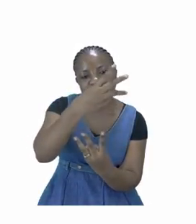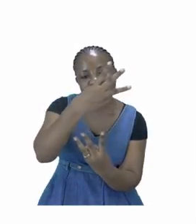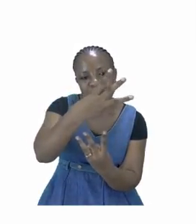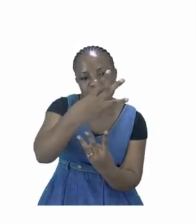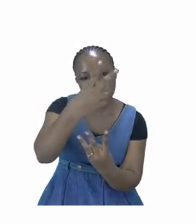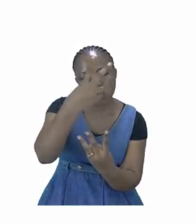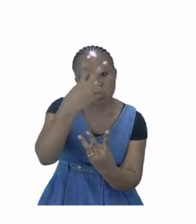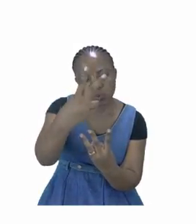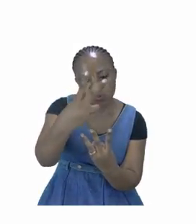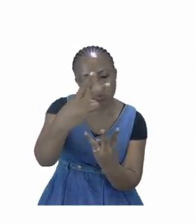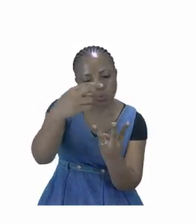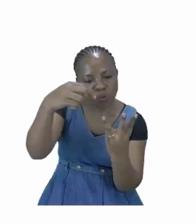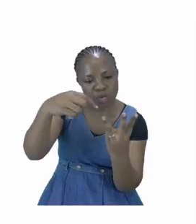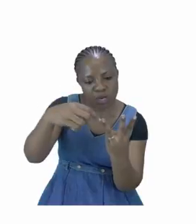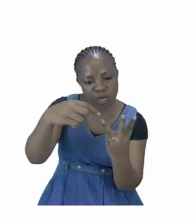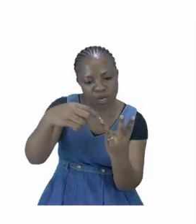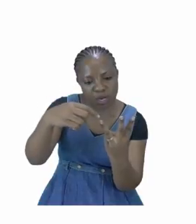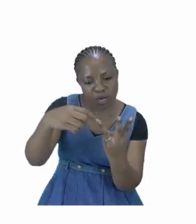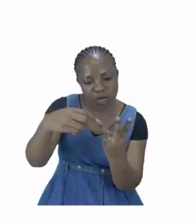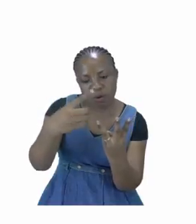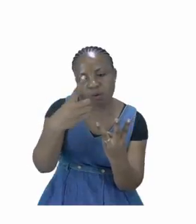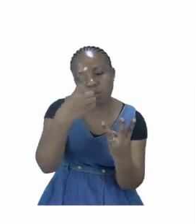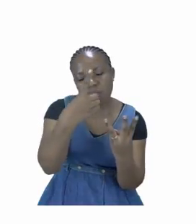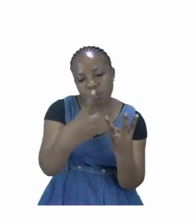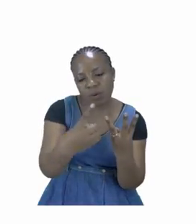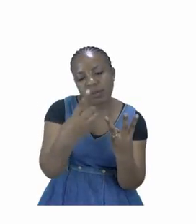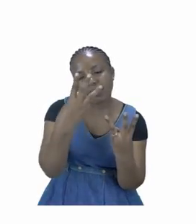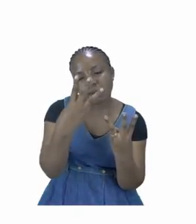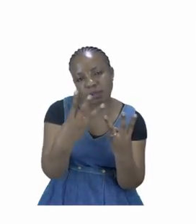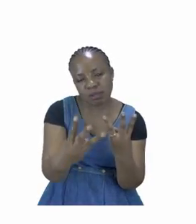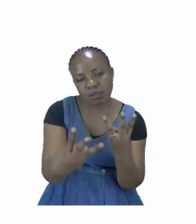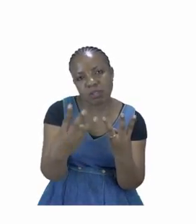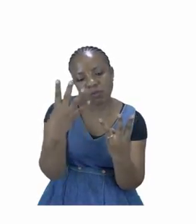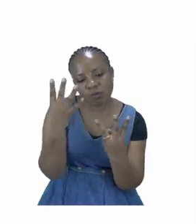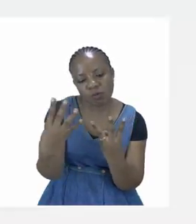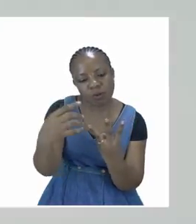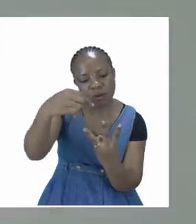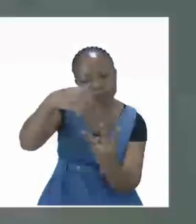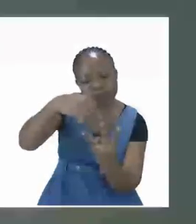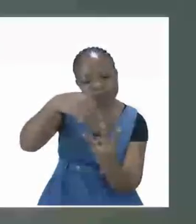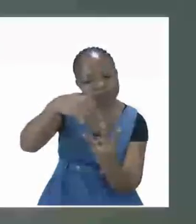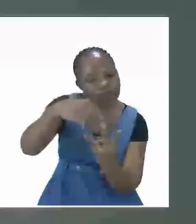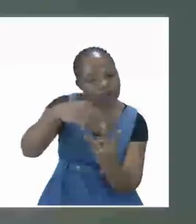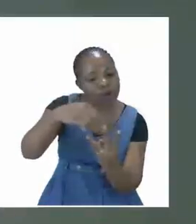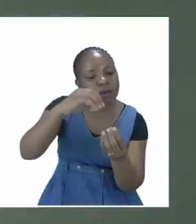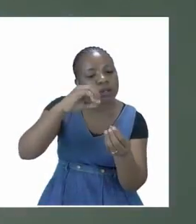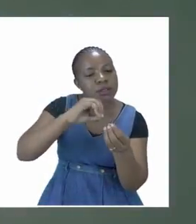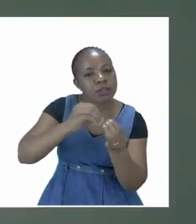Now we are going to do it together. So let's take a look at the board.